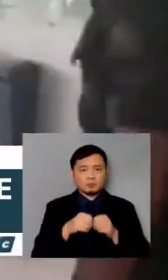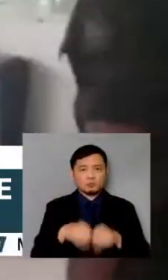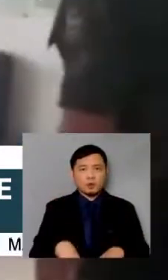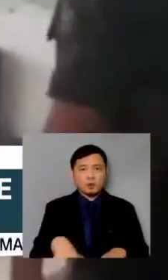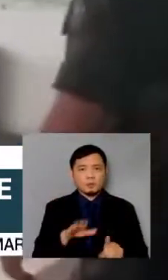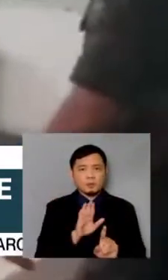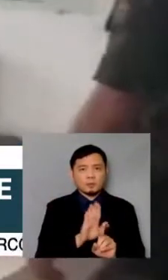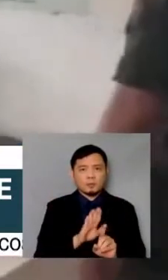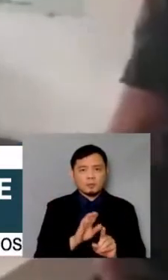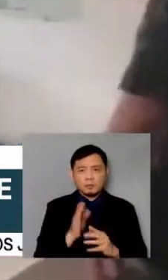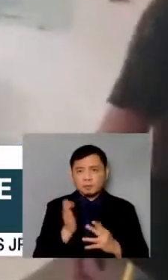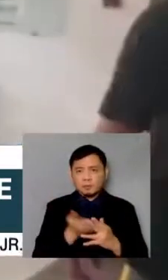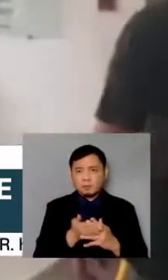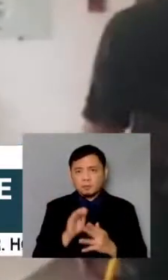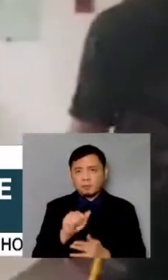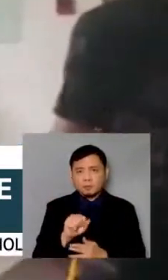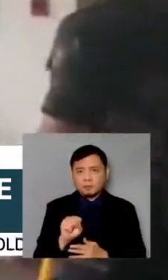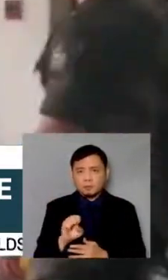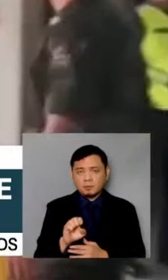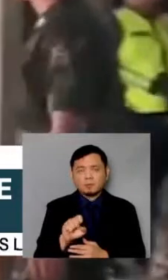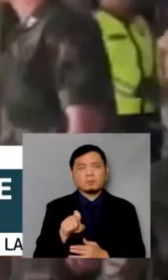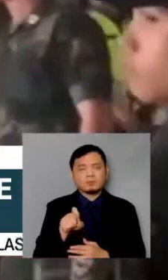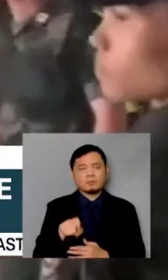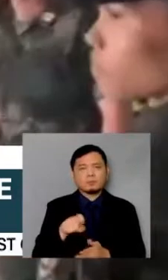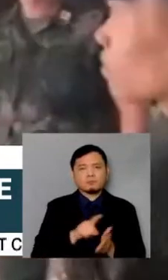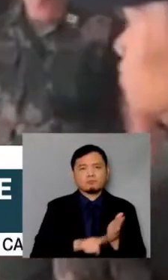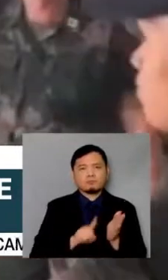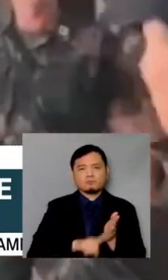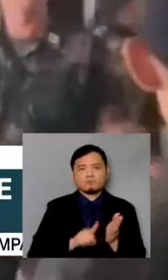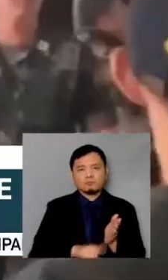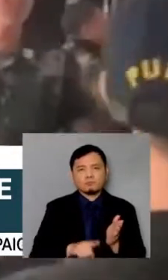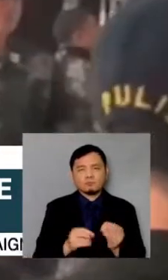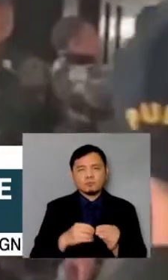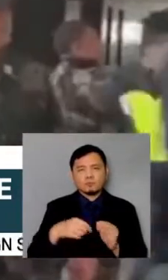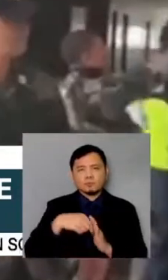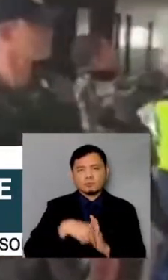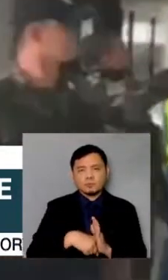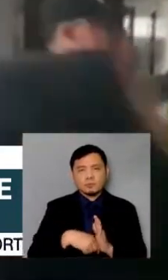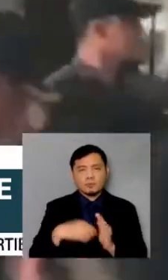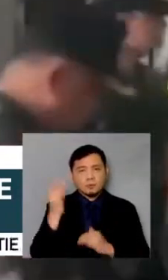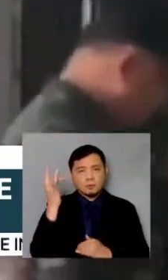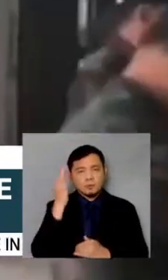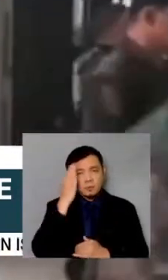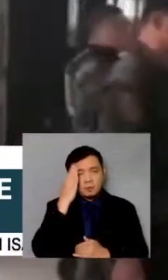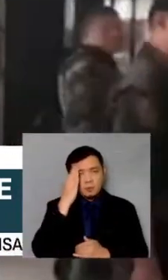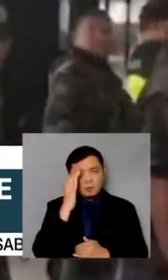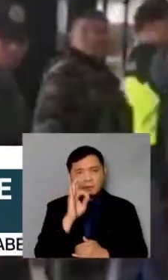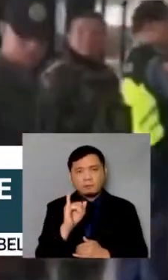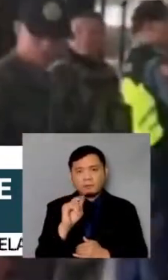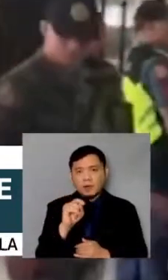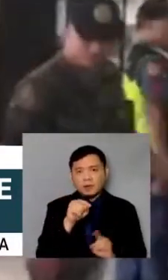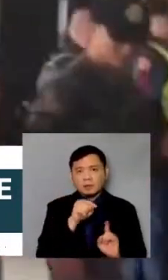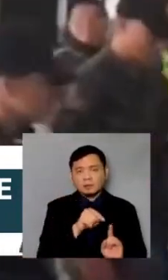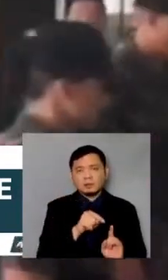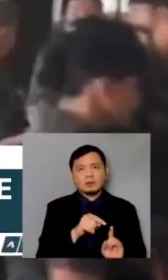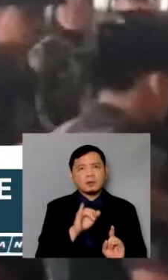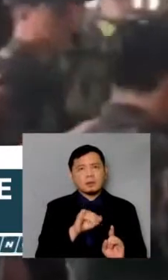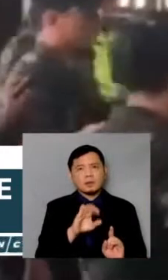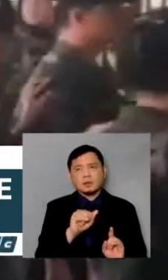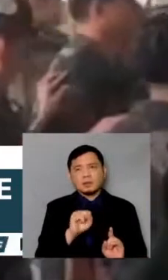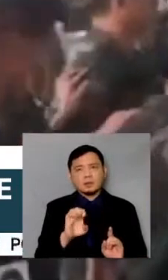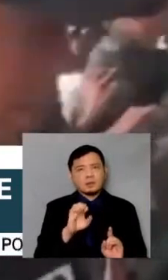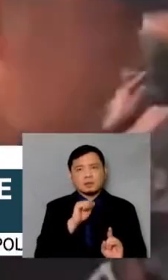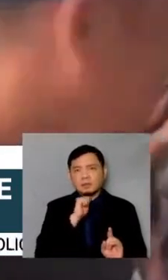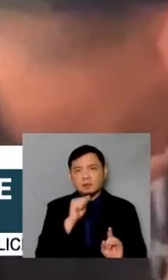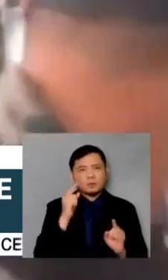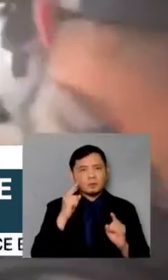that finally, they will take a look at the case and they know for a fact that this testimony is making a dent on their case? And will the Department of Justice now